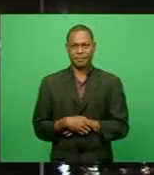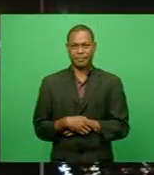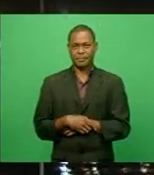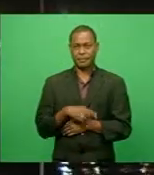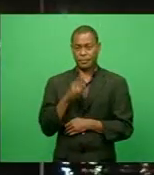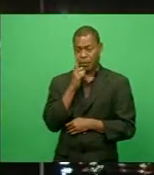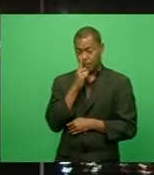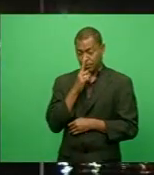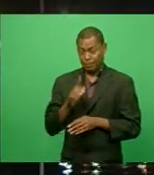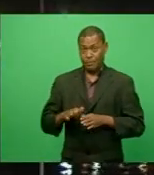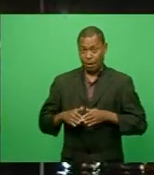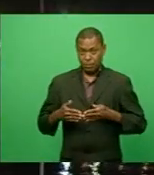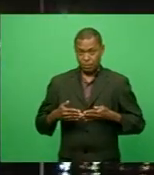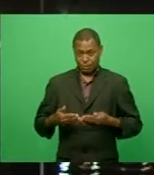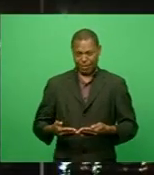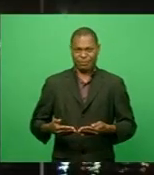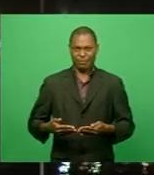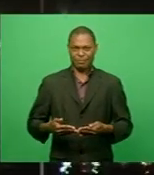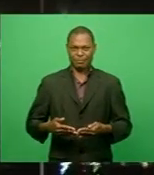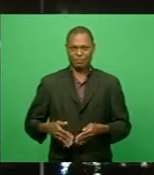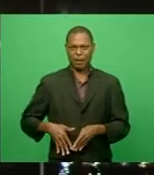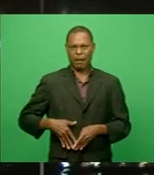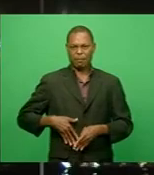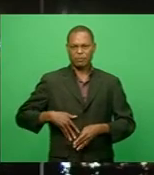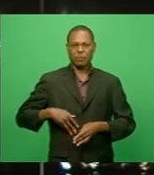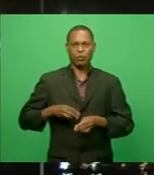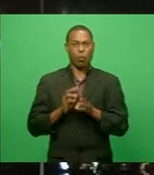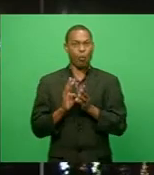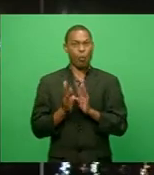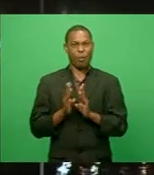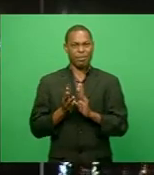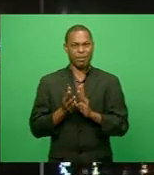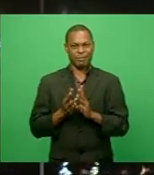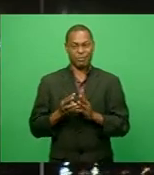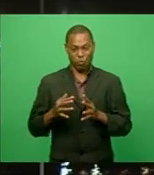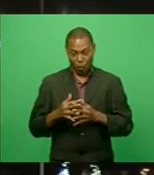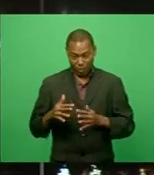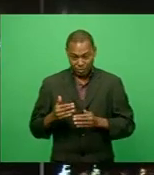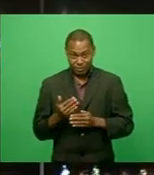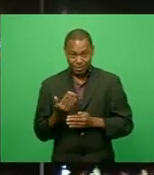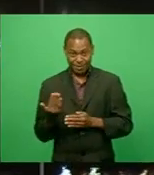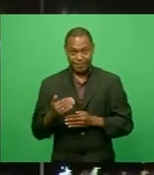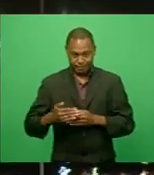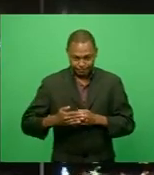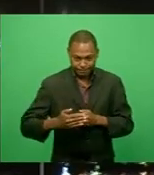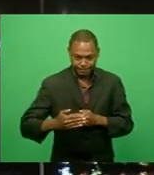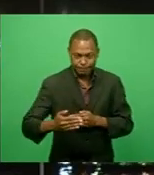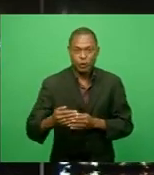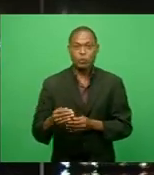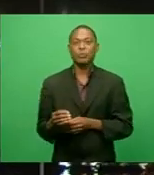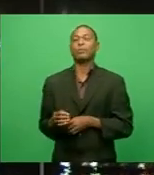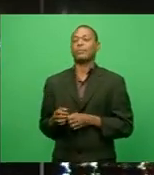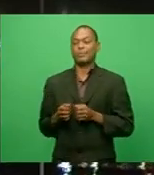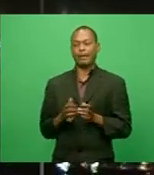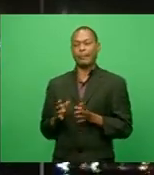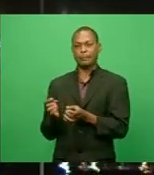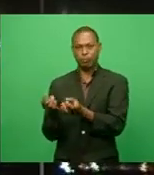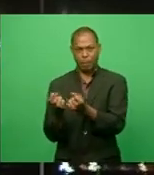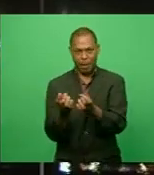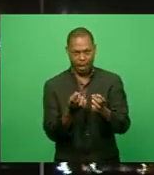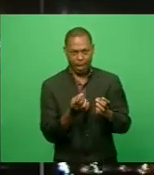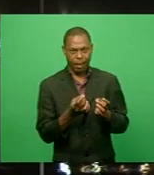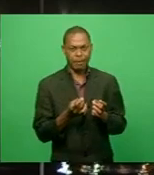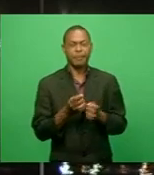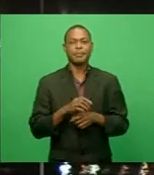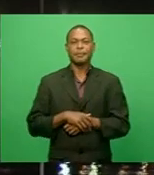Fijians can start feeling the adverse weather conditions from Wednesday and are advised to start preparing accordingly. The